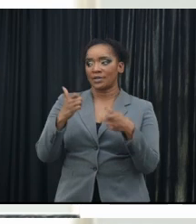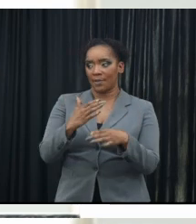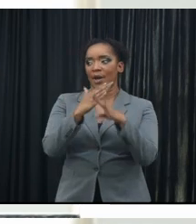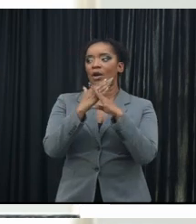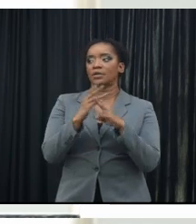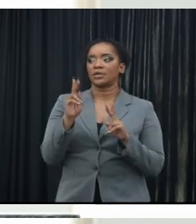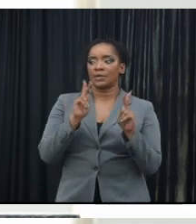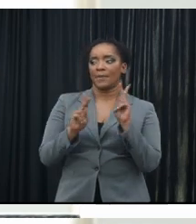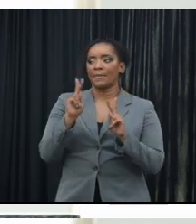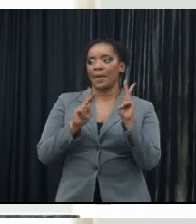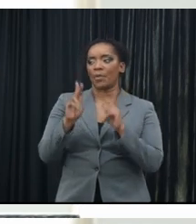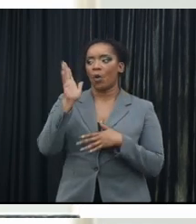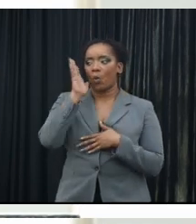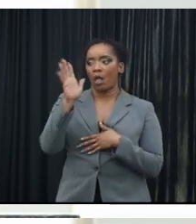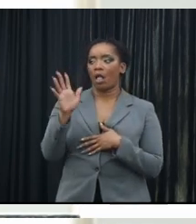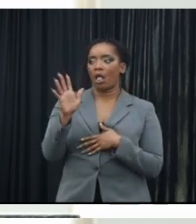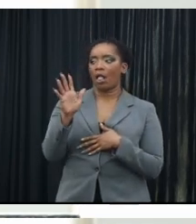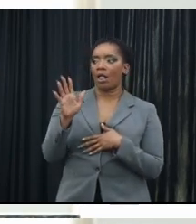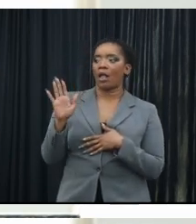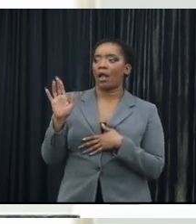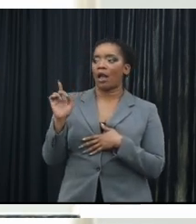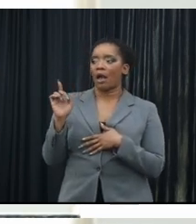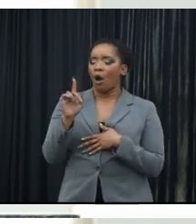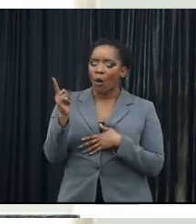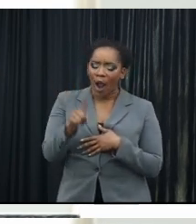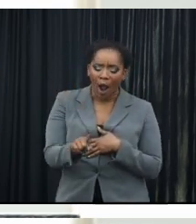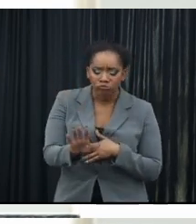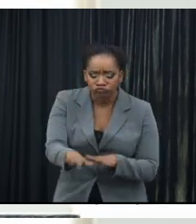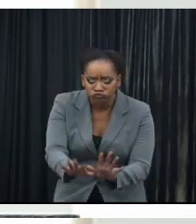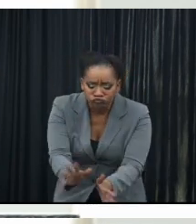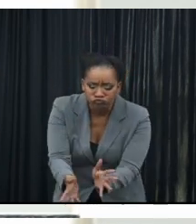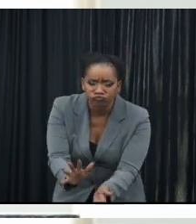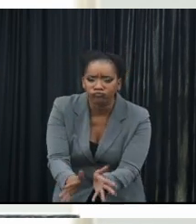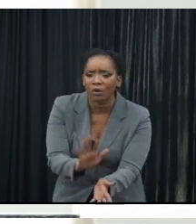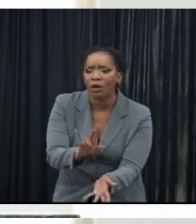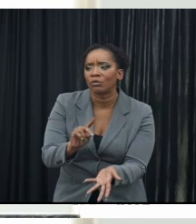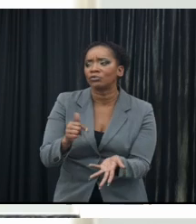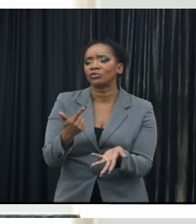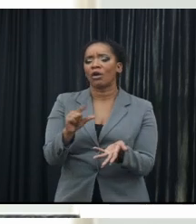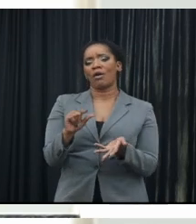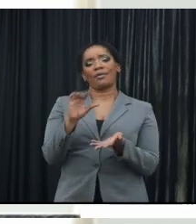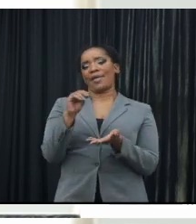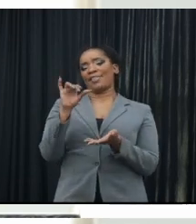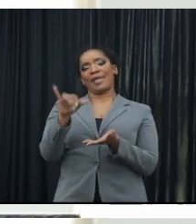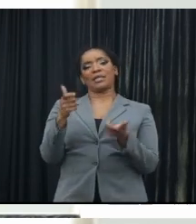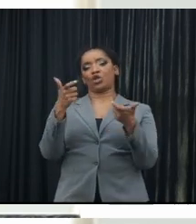come up and just start talking to the animal itself. And that is a huge